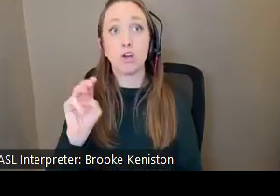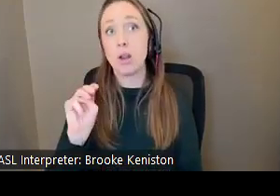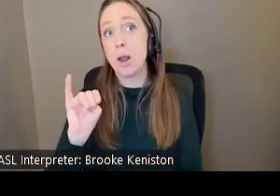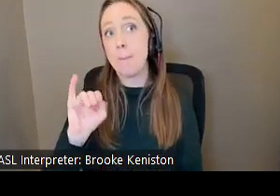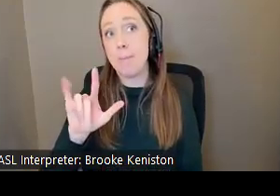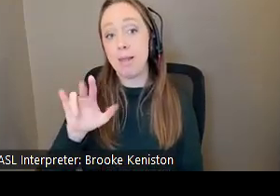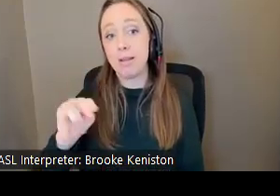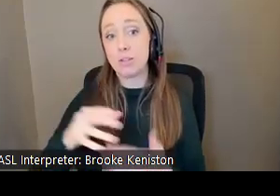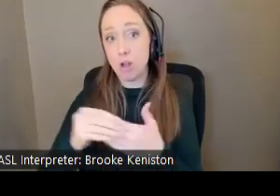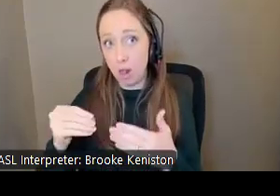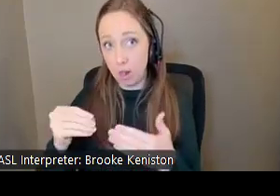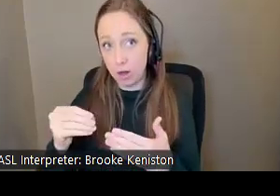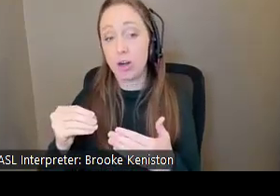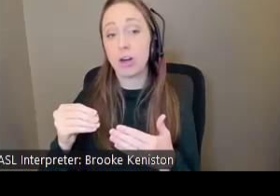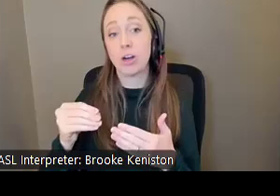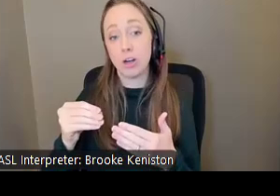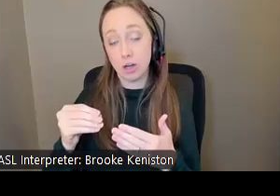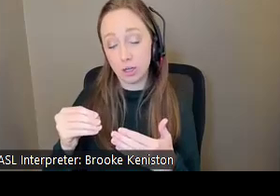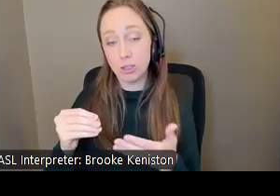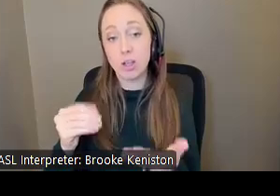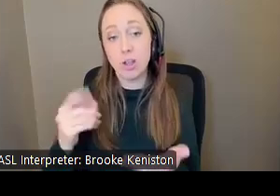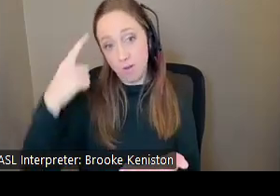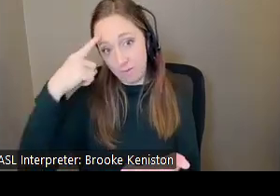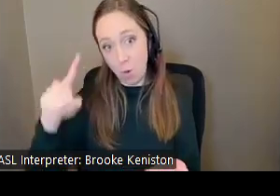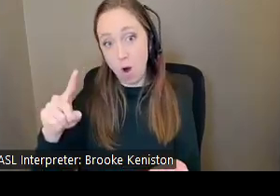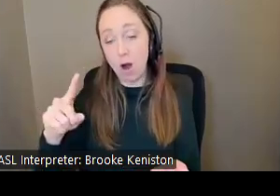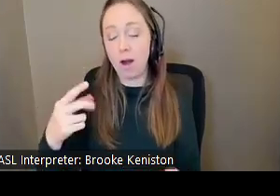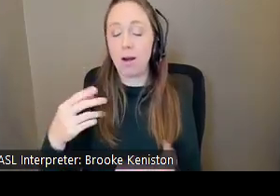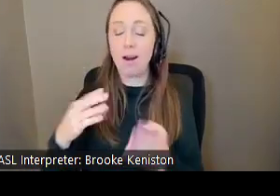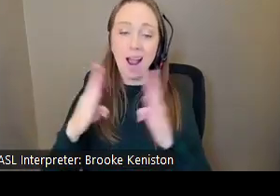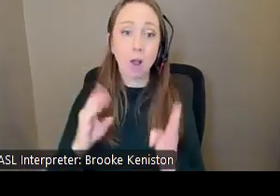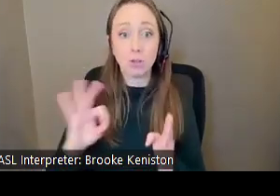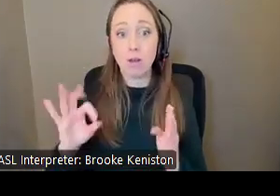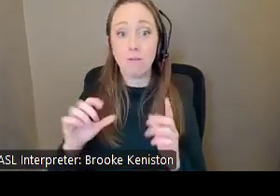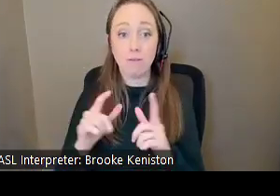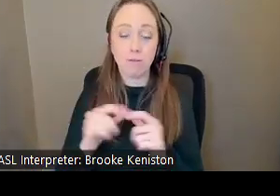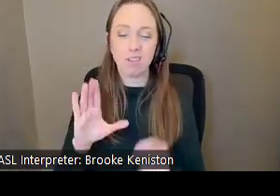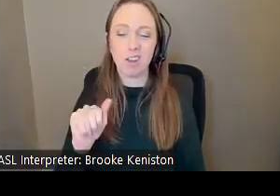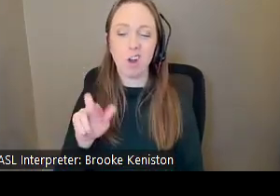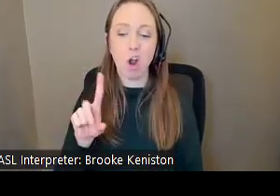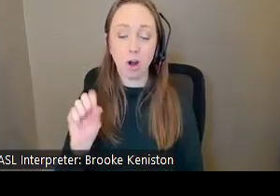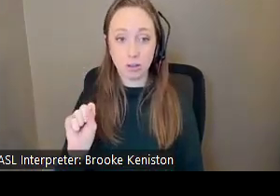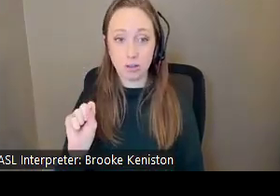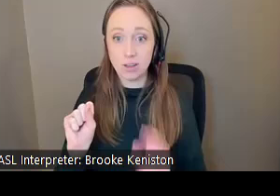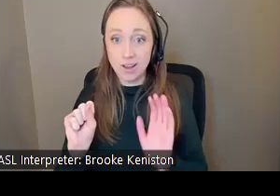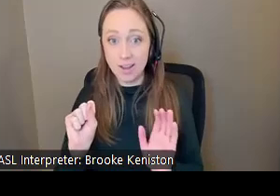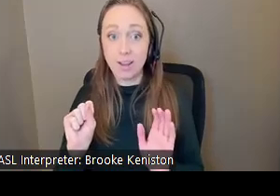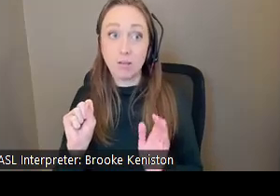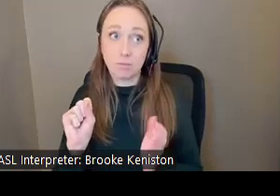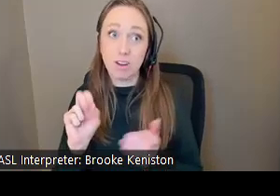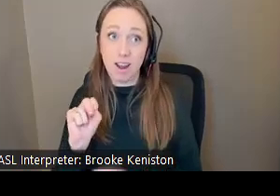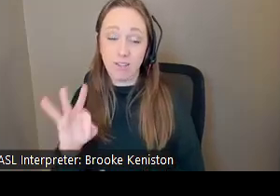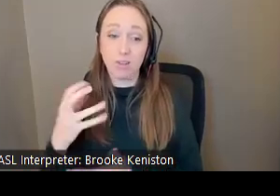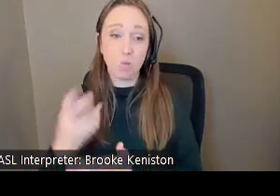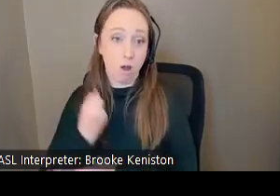lot of production notes, and they won them over. So House of Cards kind of becomes like this onslaught of production